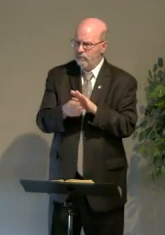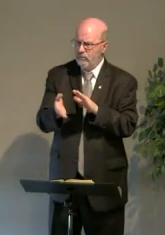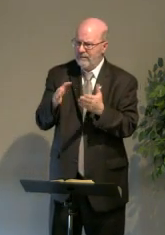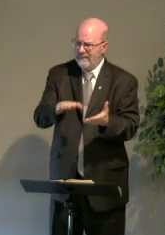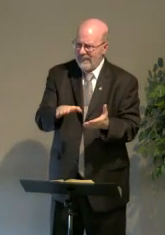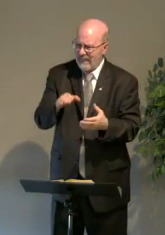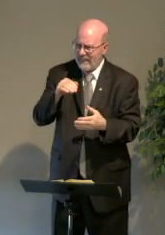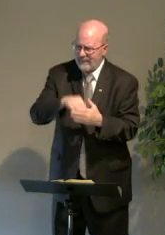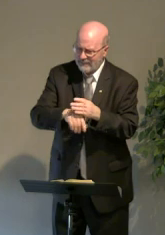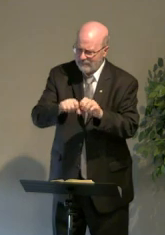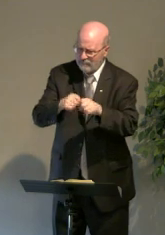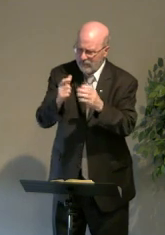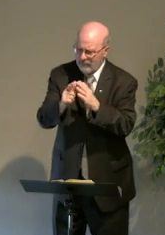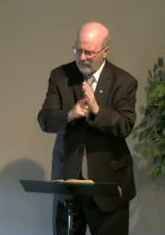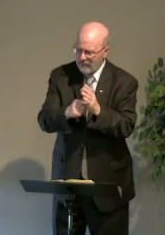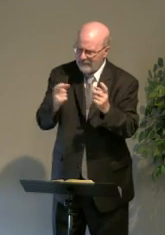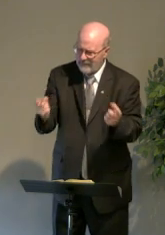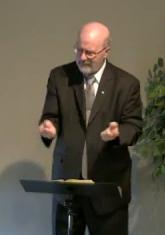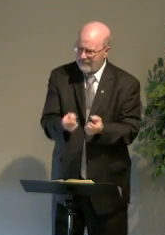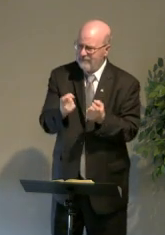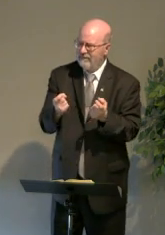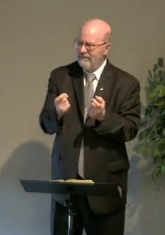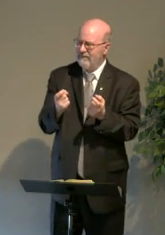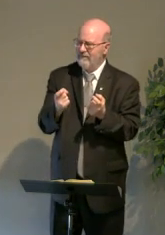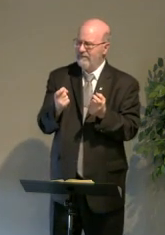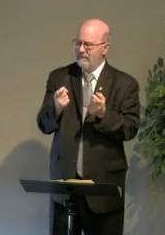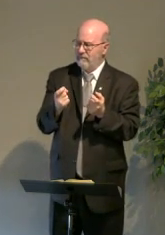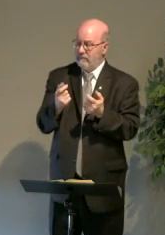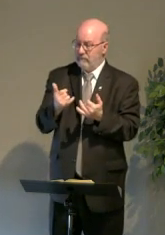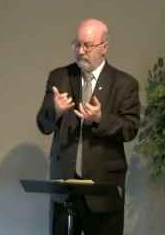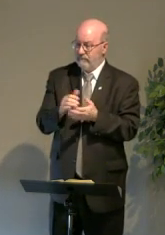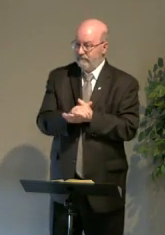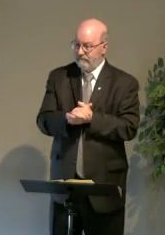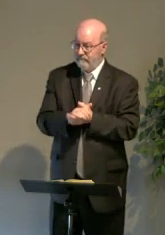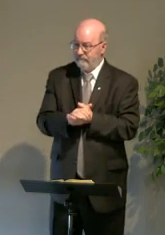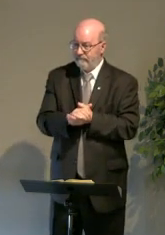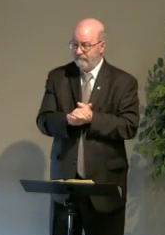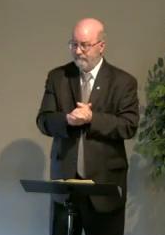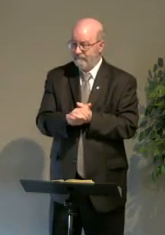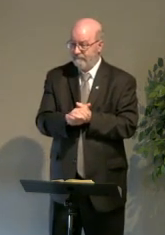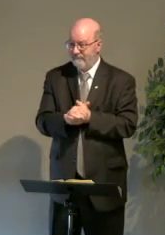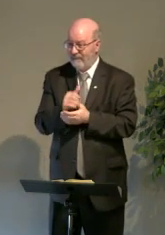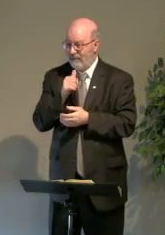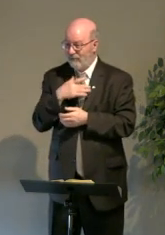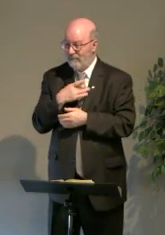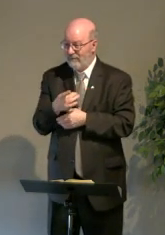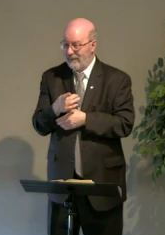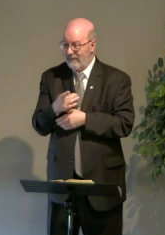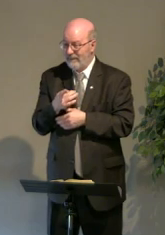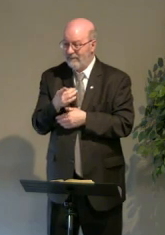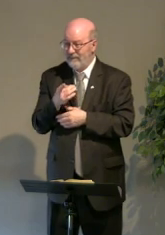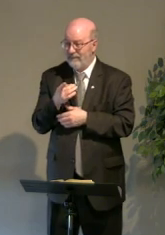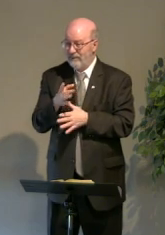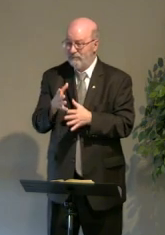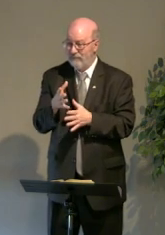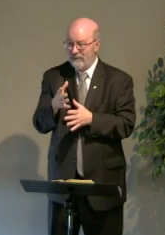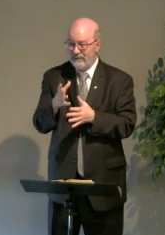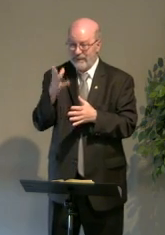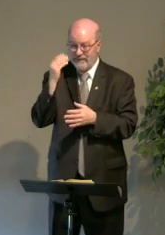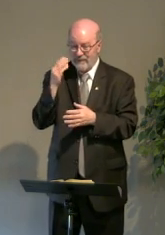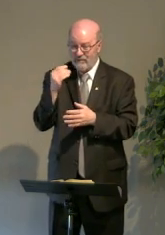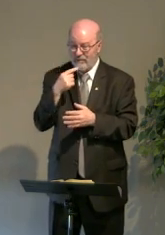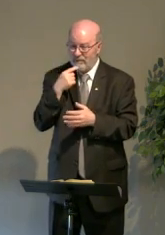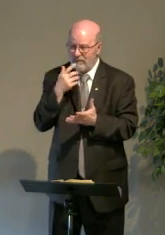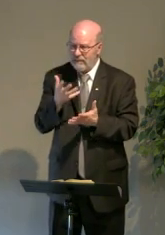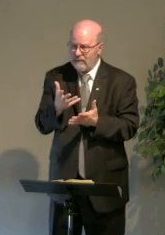dead in trespasses and sin. Now, I don't necessarily like the way that analogy sounds. Essentially,